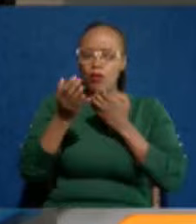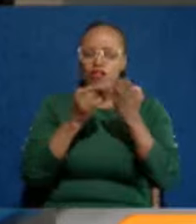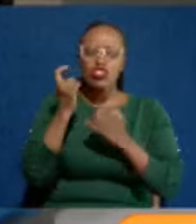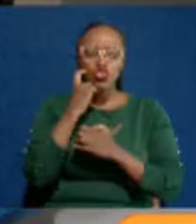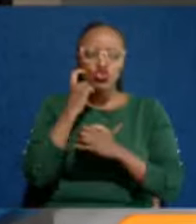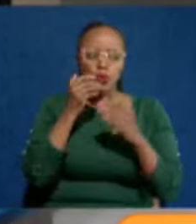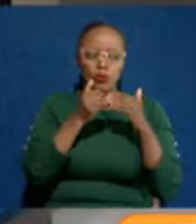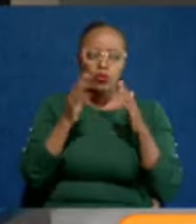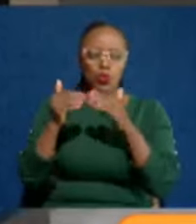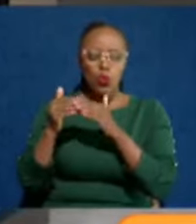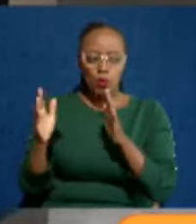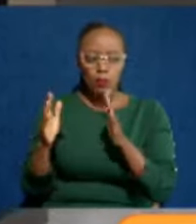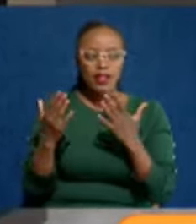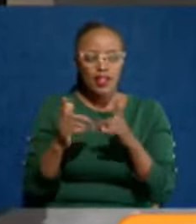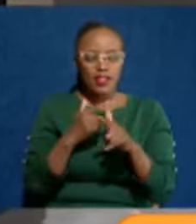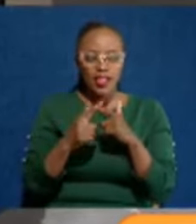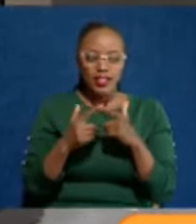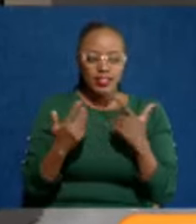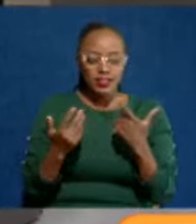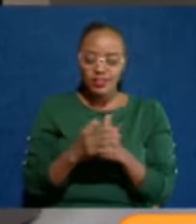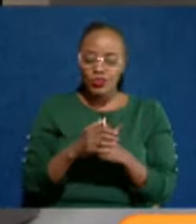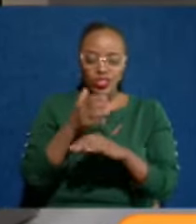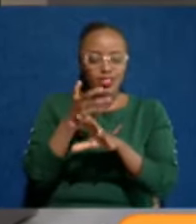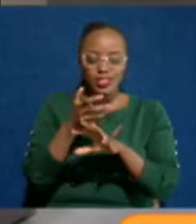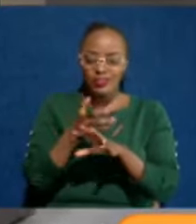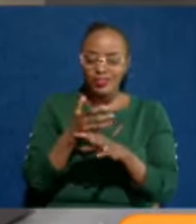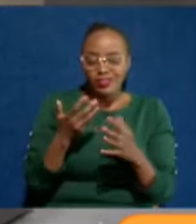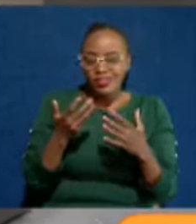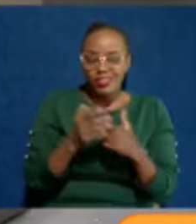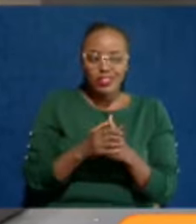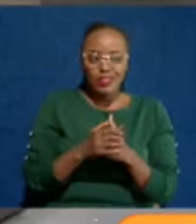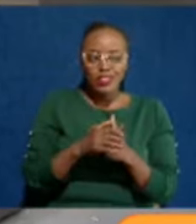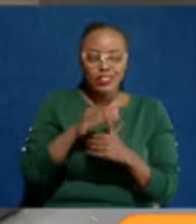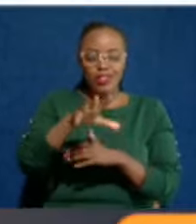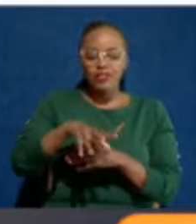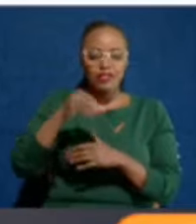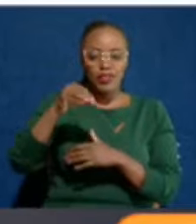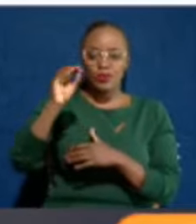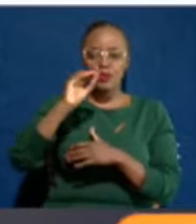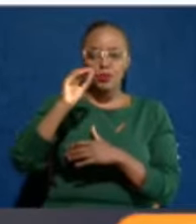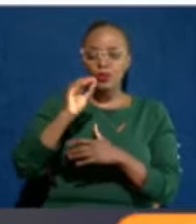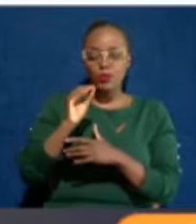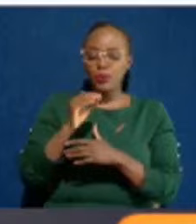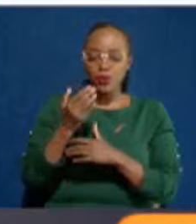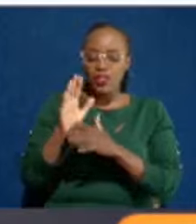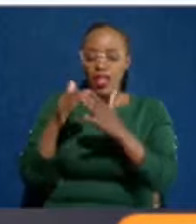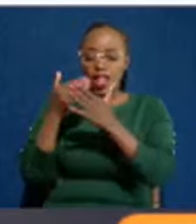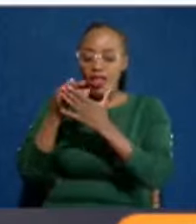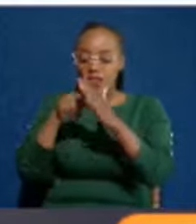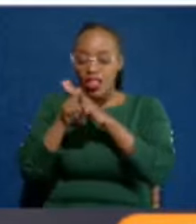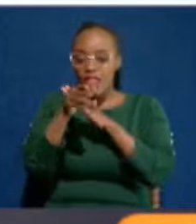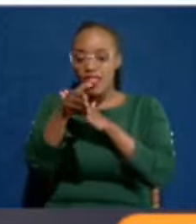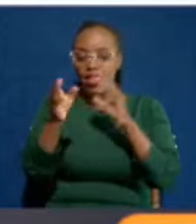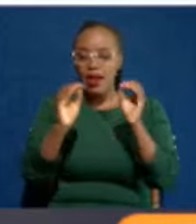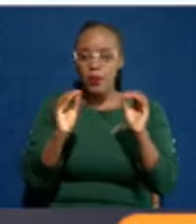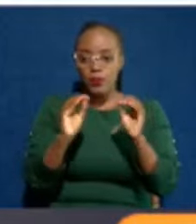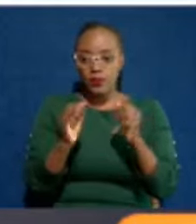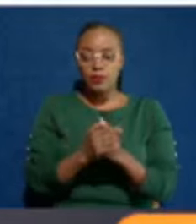and open, essentially, Sam, didn't get to ply their trade today.